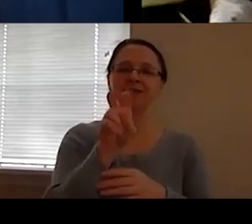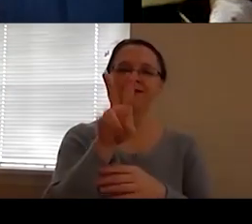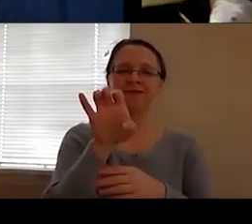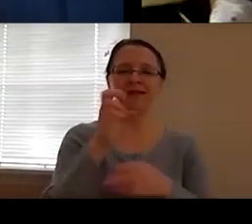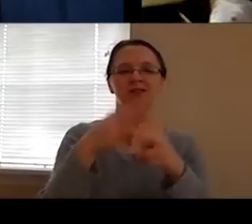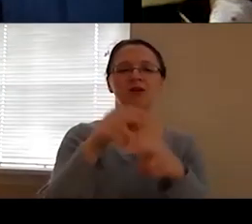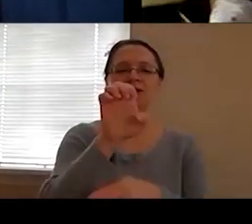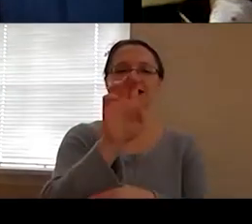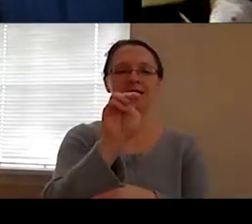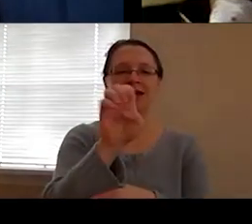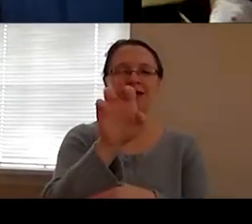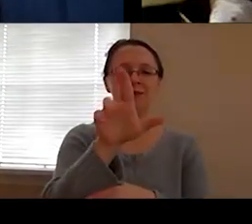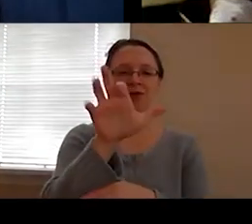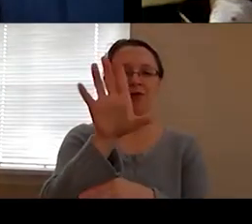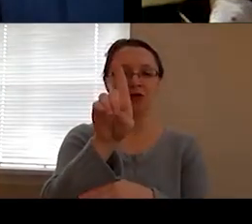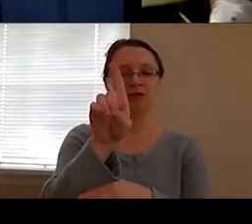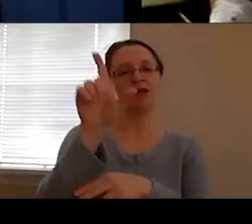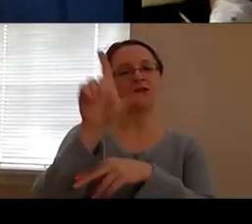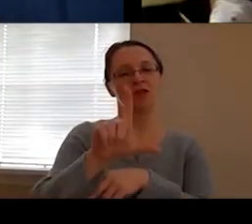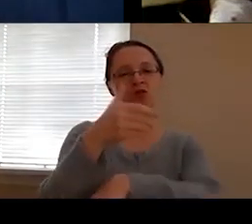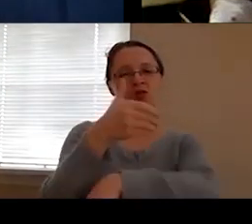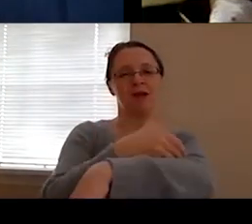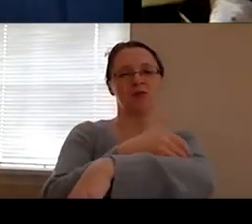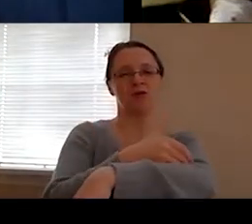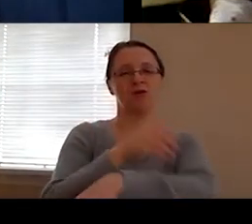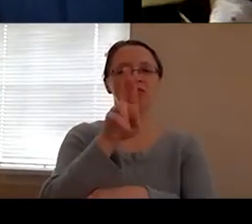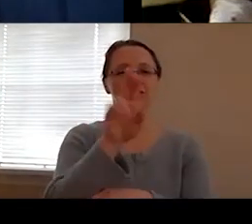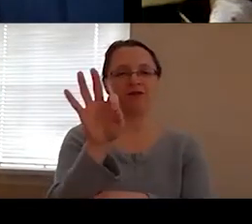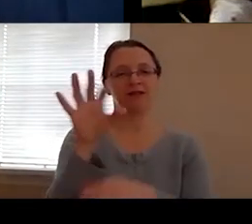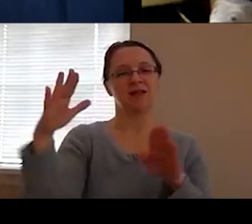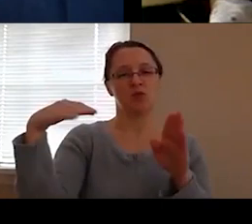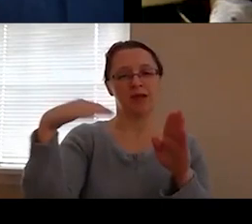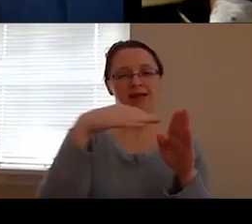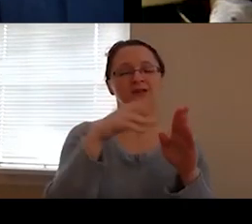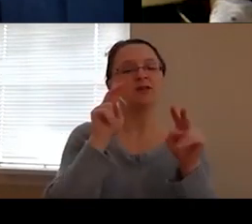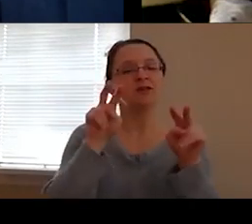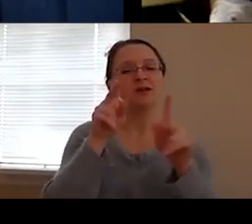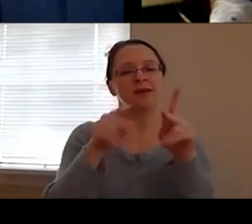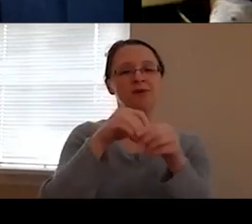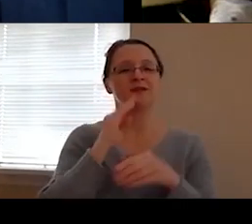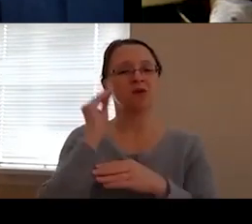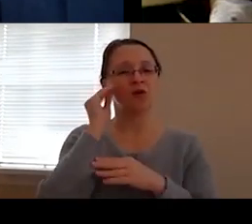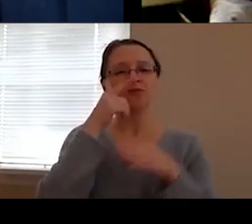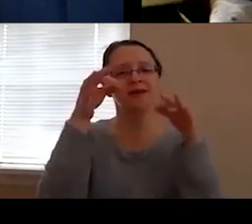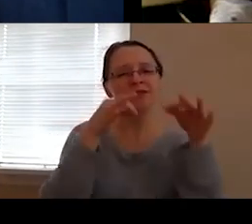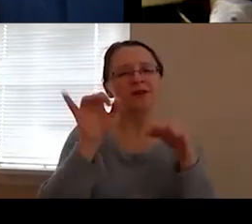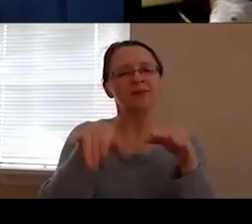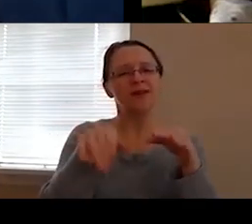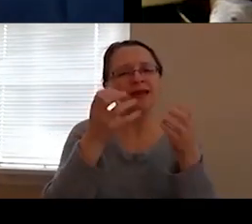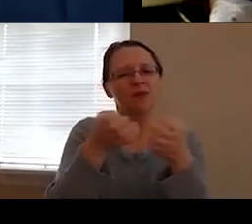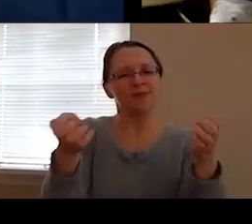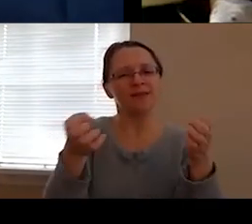Emerald. It uses low power radio waves to monitor people in their home. Can you describe this device to